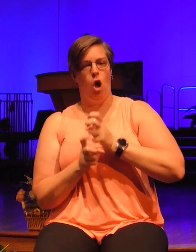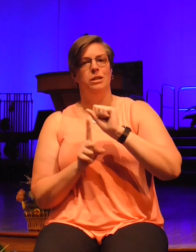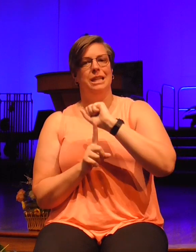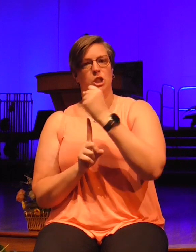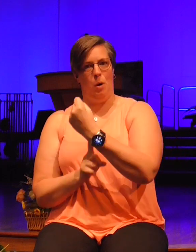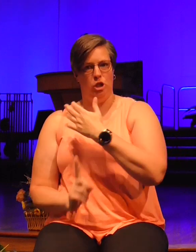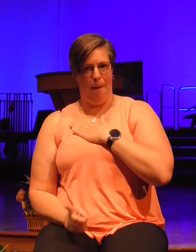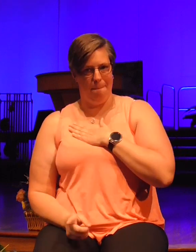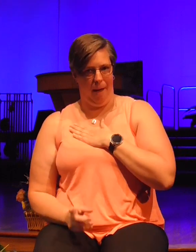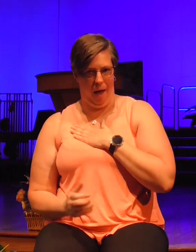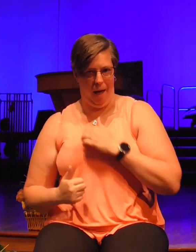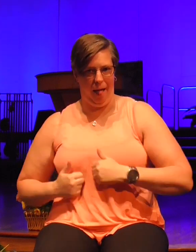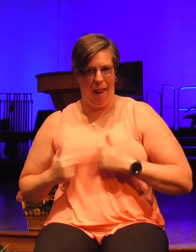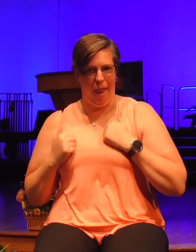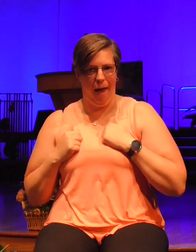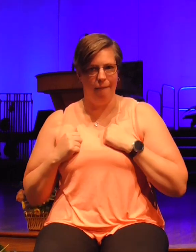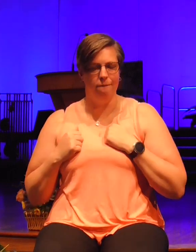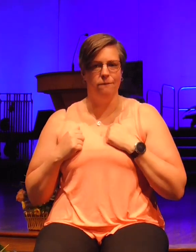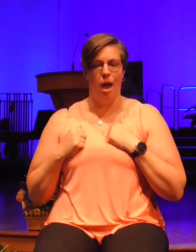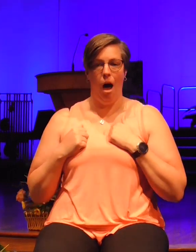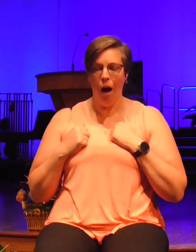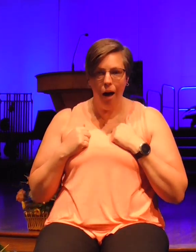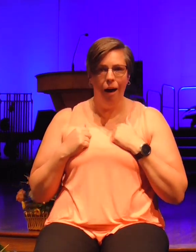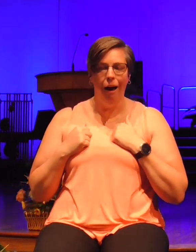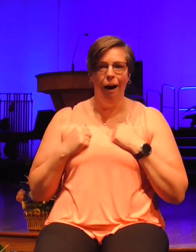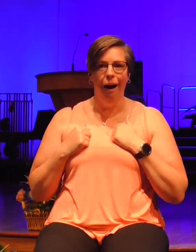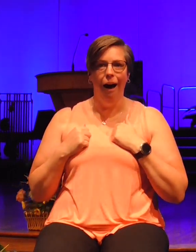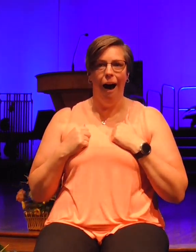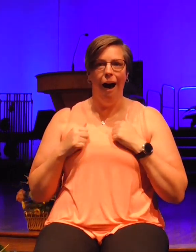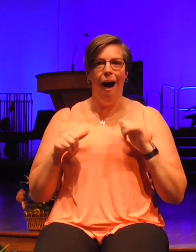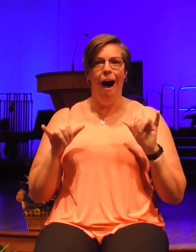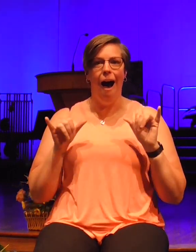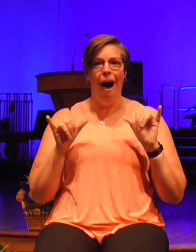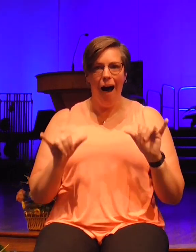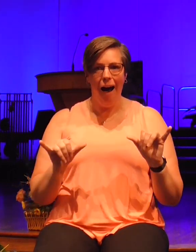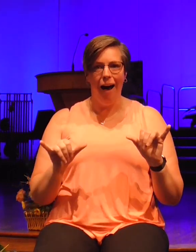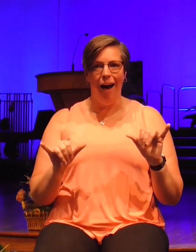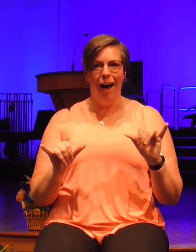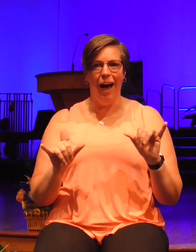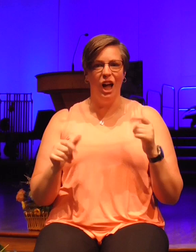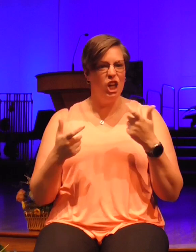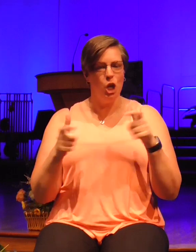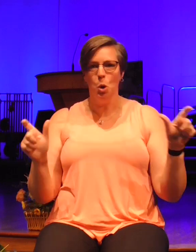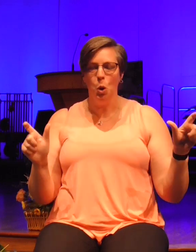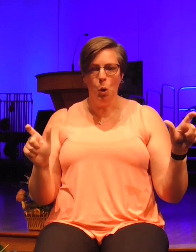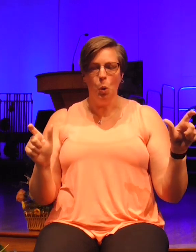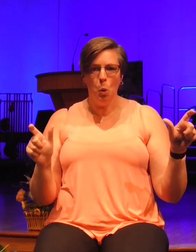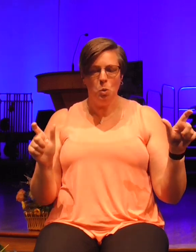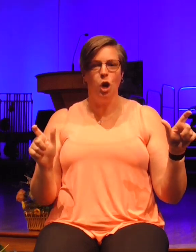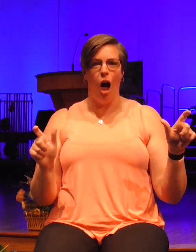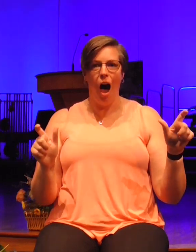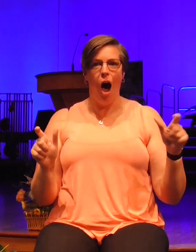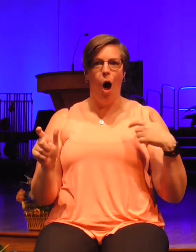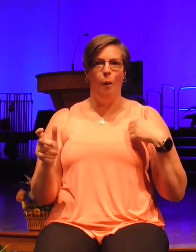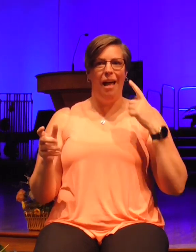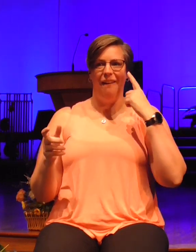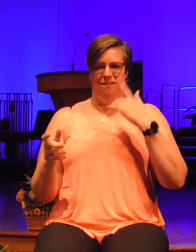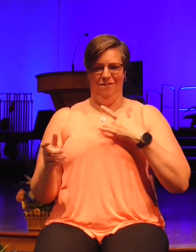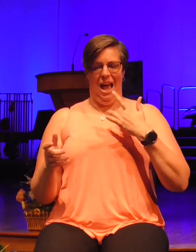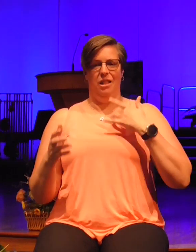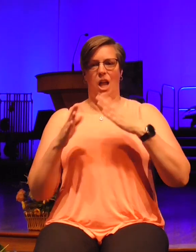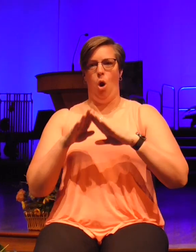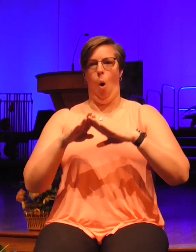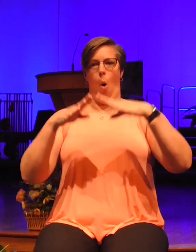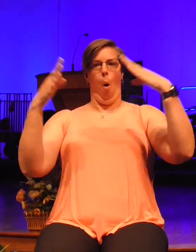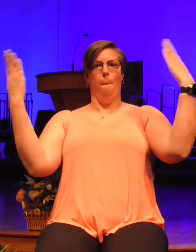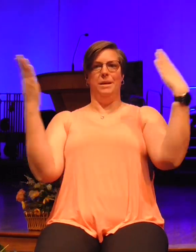my life, and I had this huge breakthrough. It was a question that I felt like opened up doors